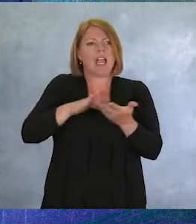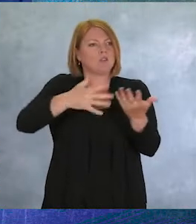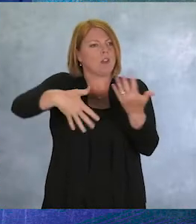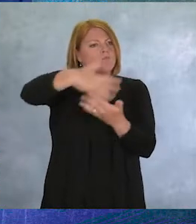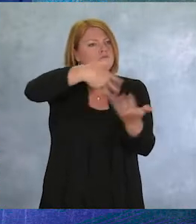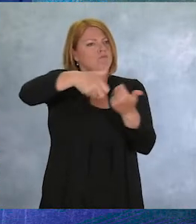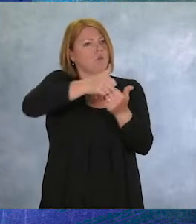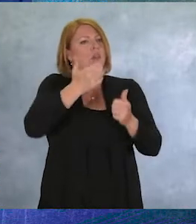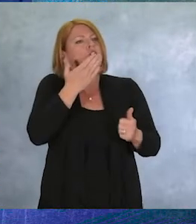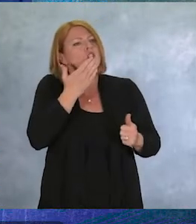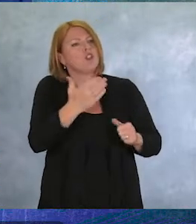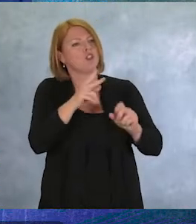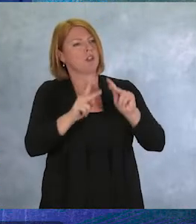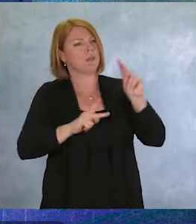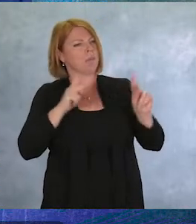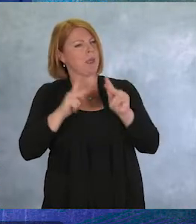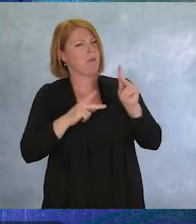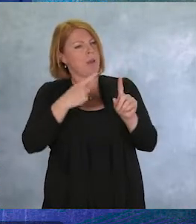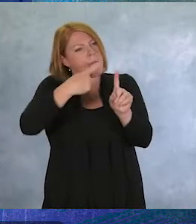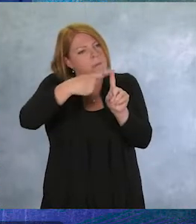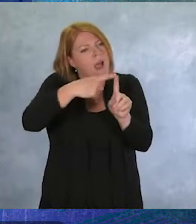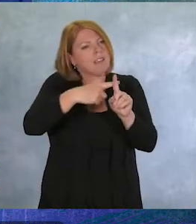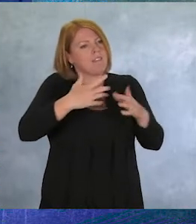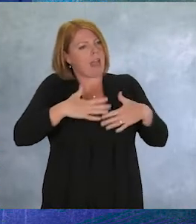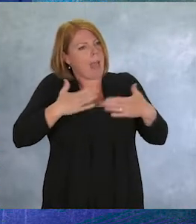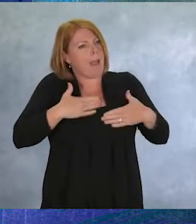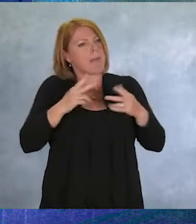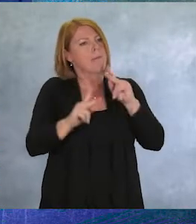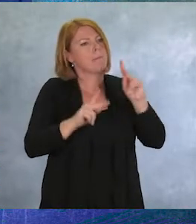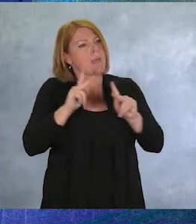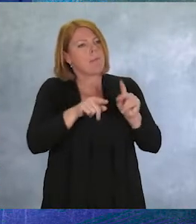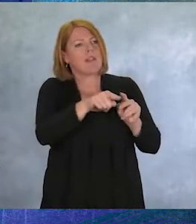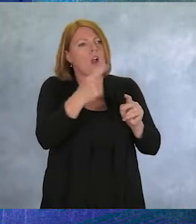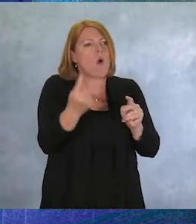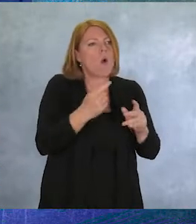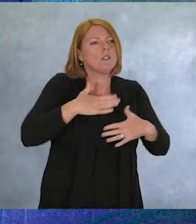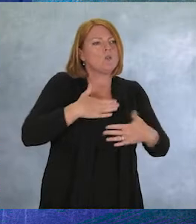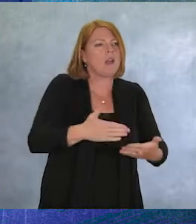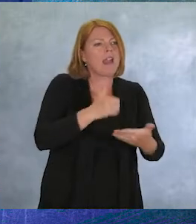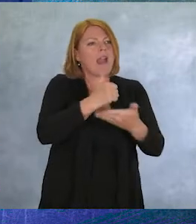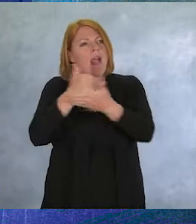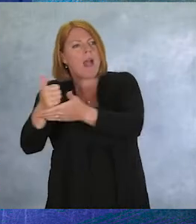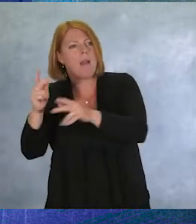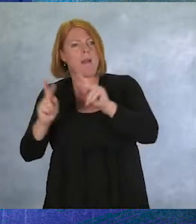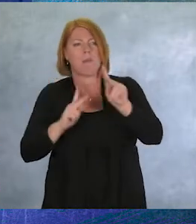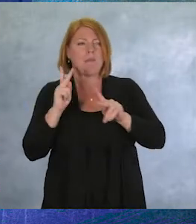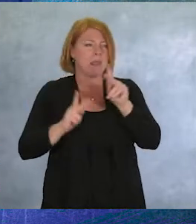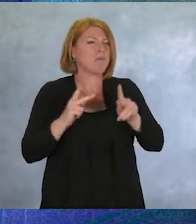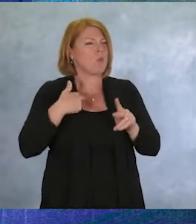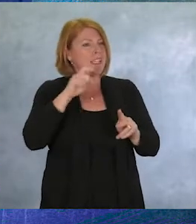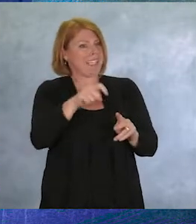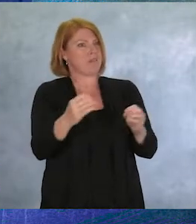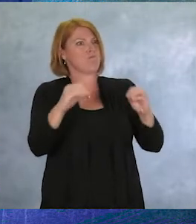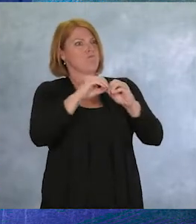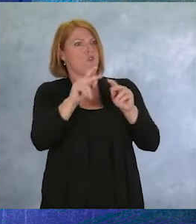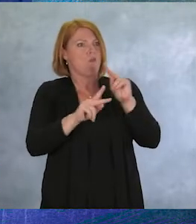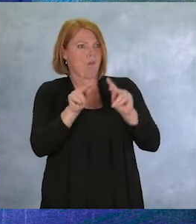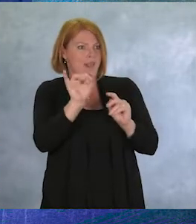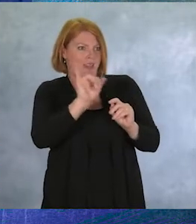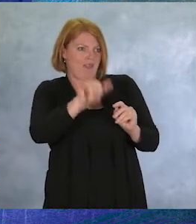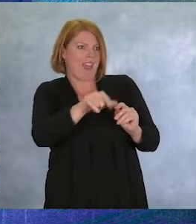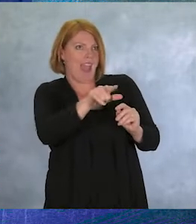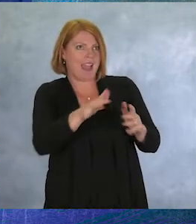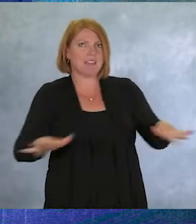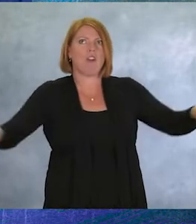Just, just other good people who are happy and people who try to like help other people as well. I mean, like we don't have enough people like that in the